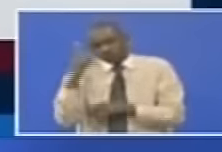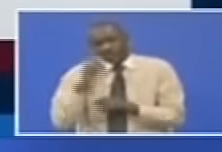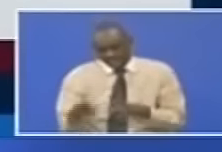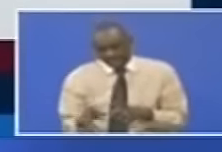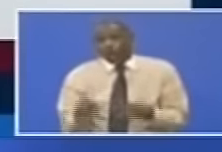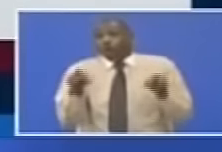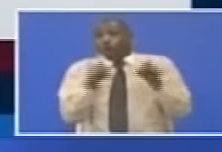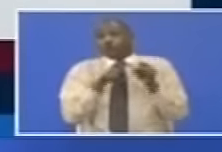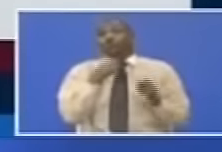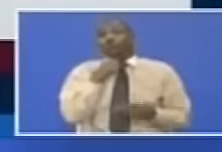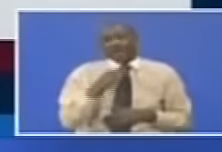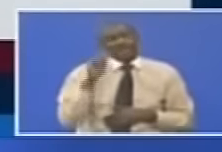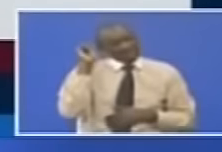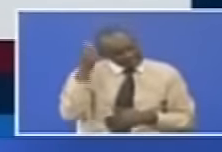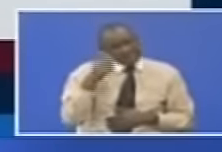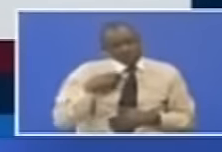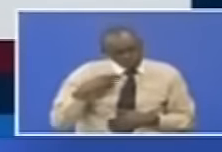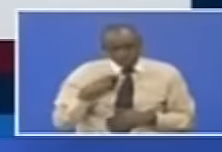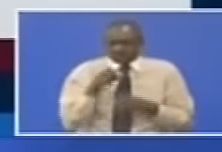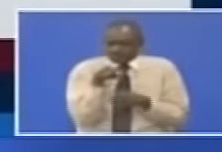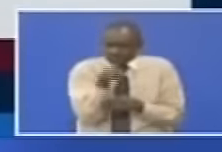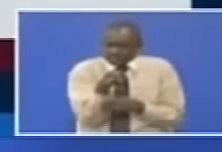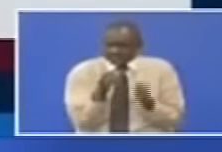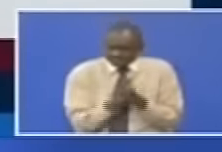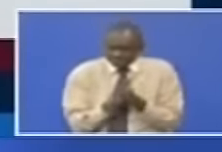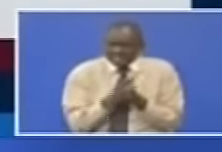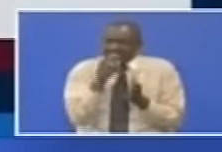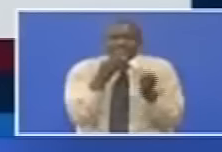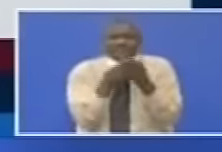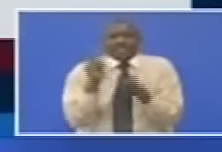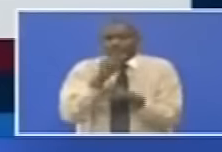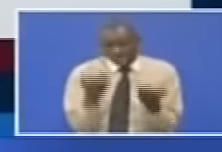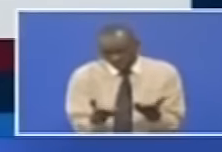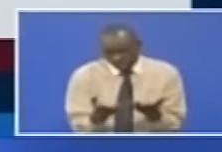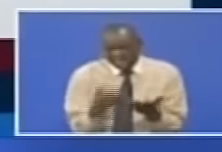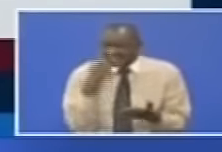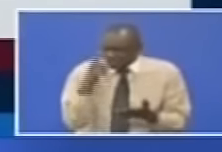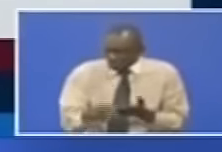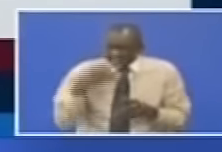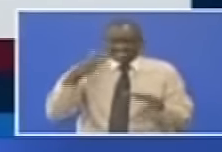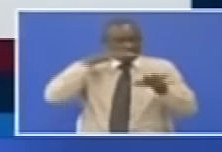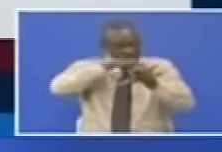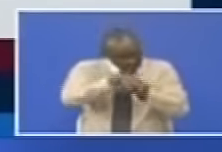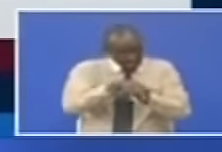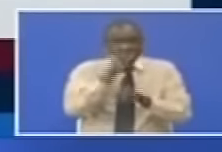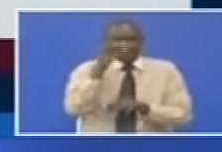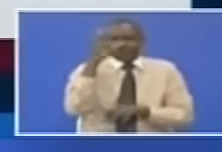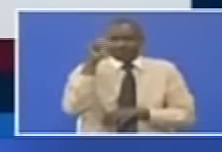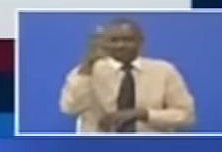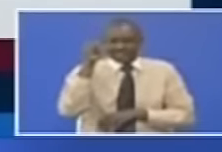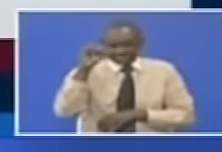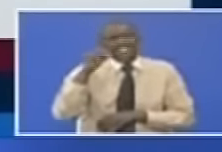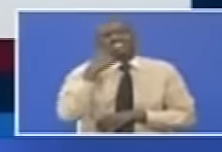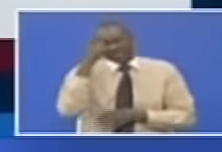wants the president to institute audit of expenditure allegedly funded by Eurobond. Raila says the integrated financial management information system should